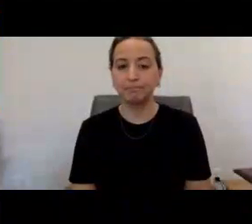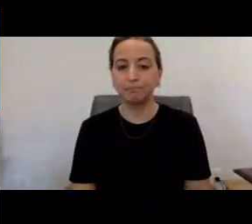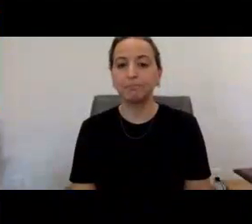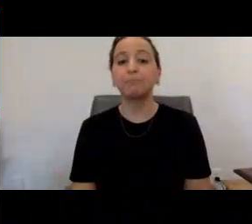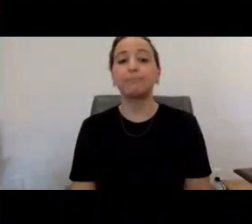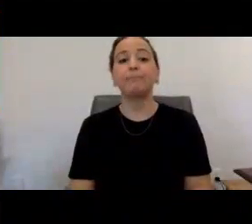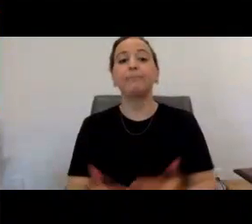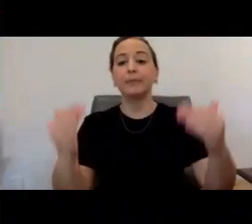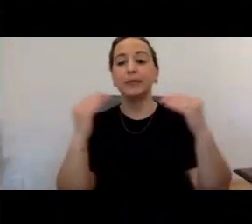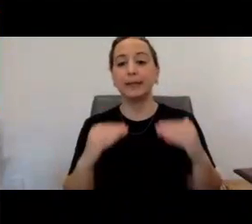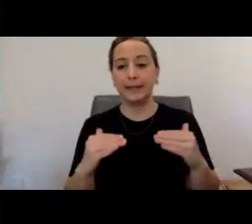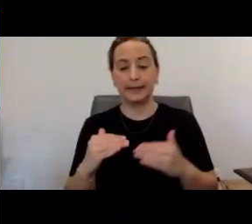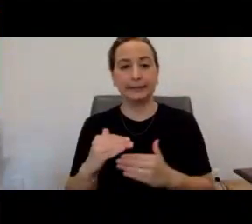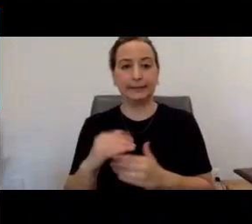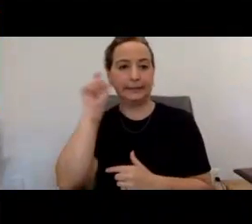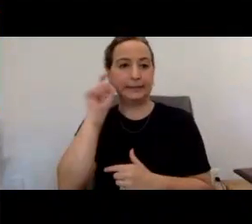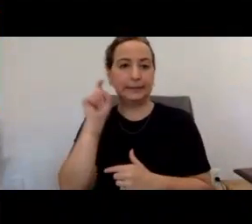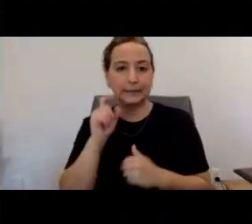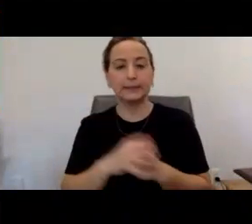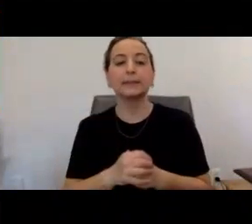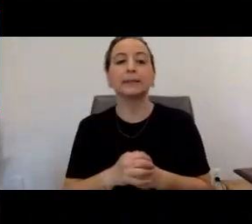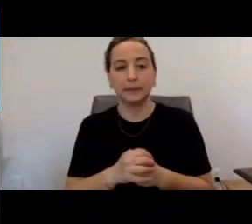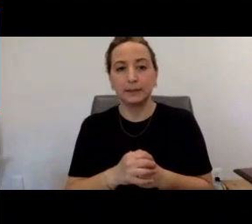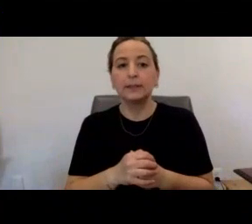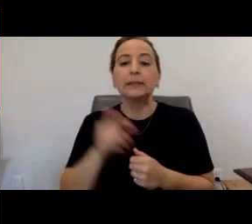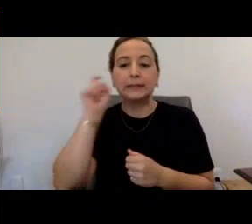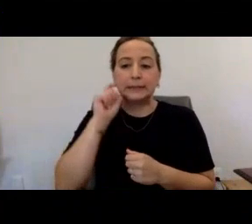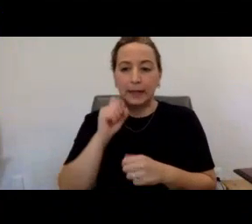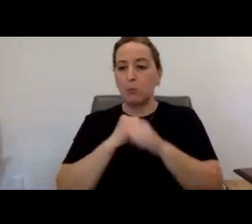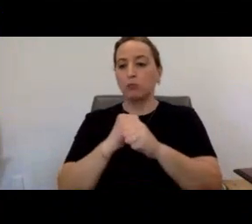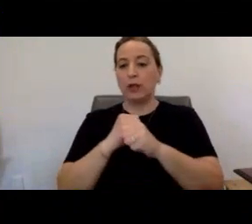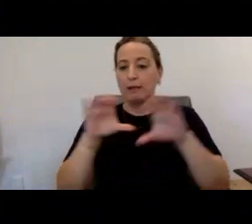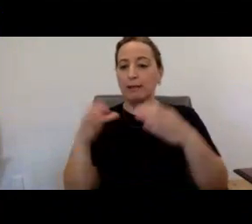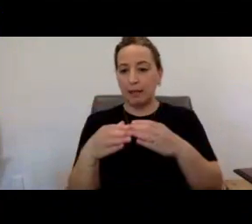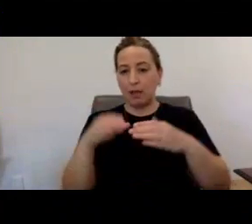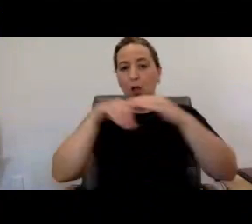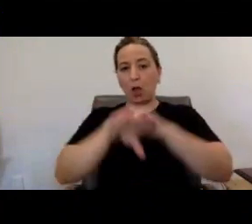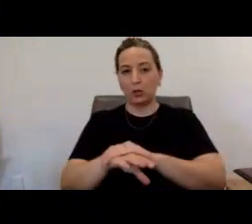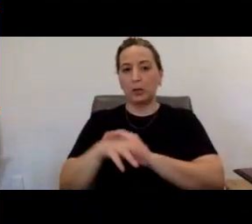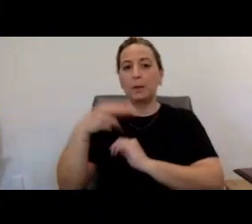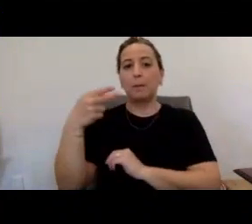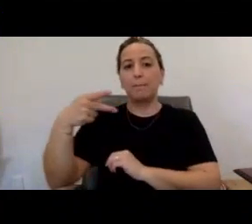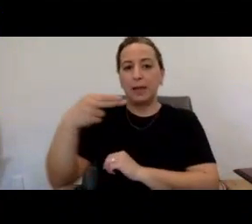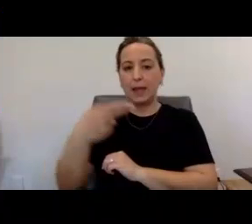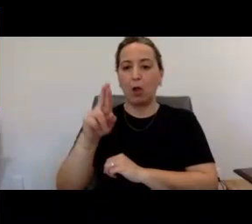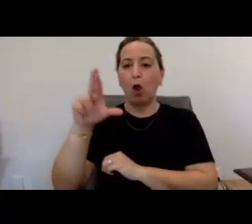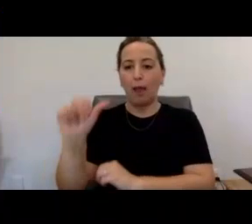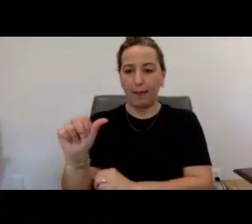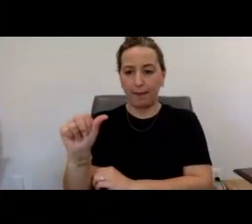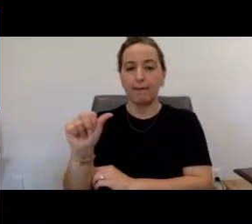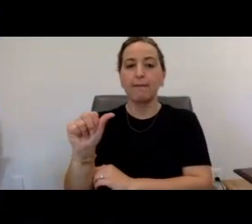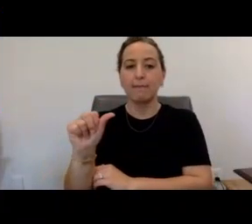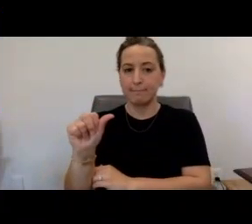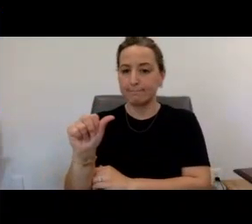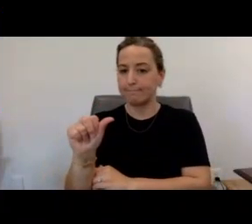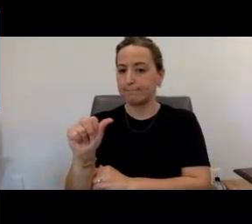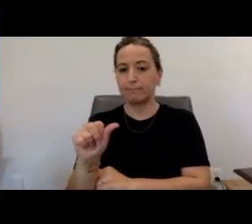Next, we get to sex. So sex is a protected class under the Pennsylvania Human Relations Act. So you didn't